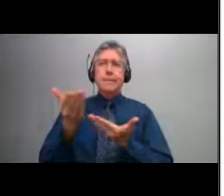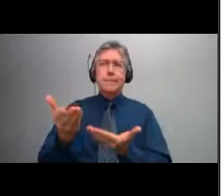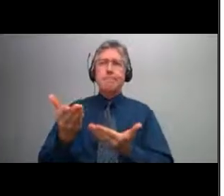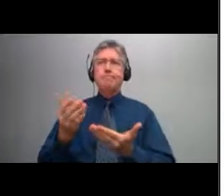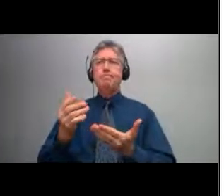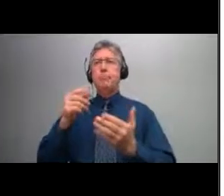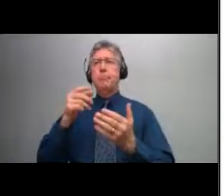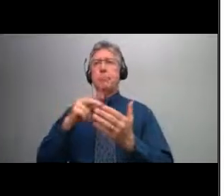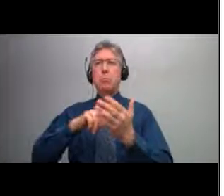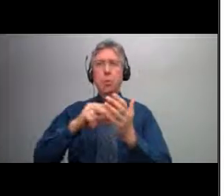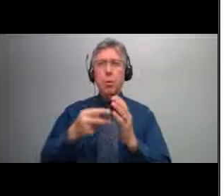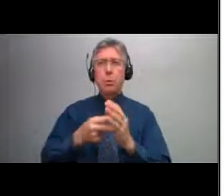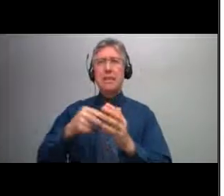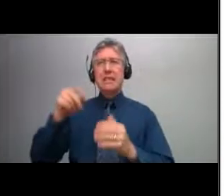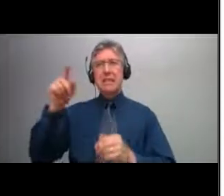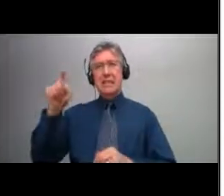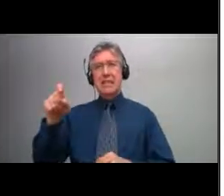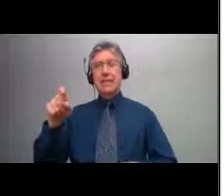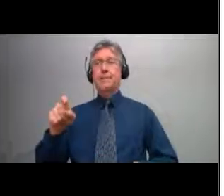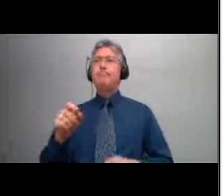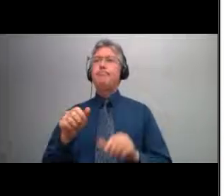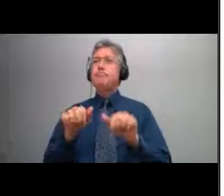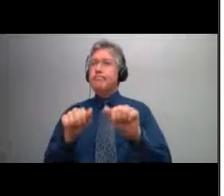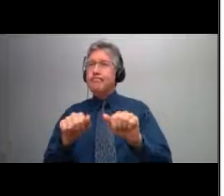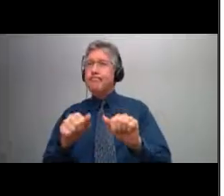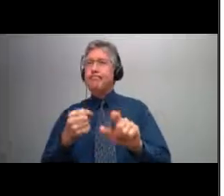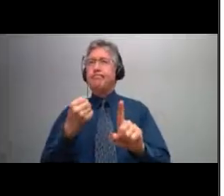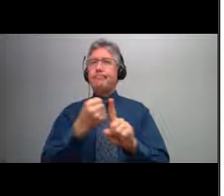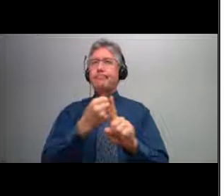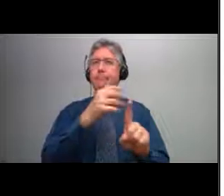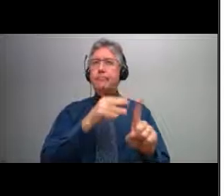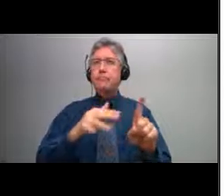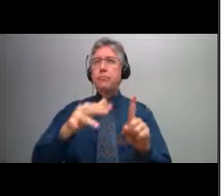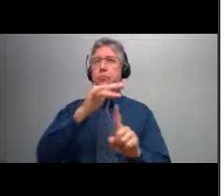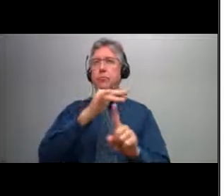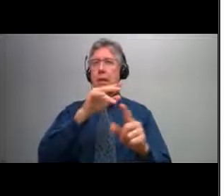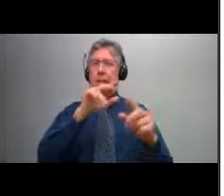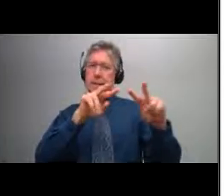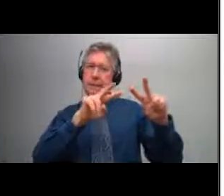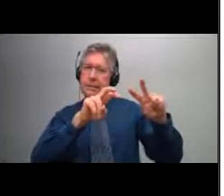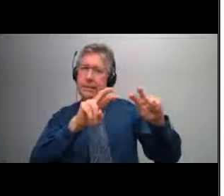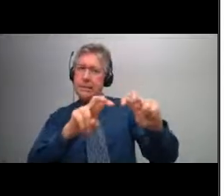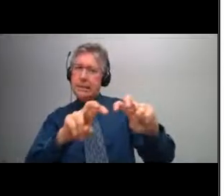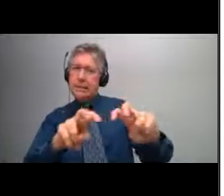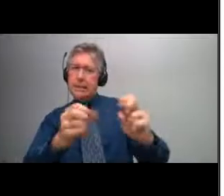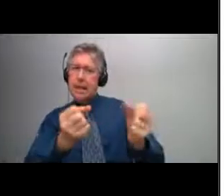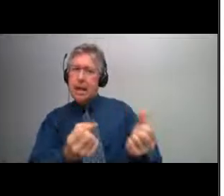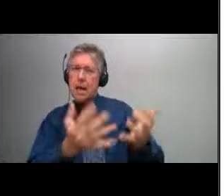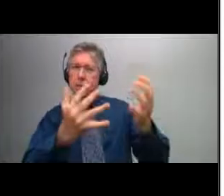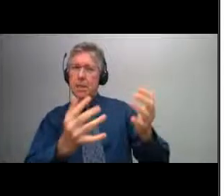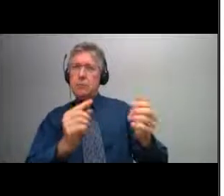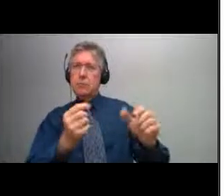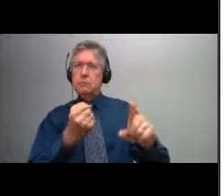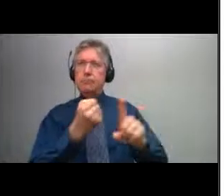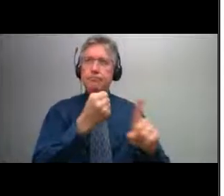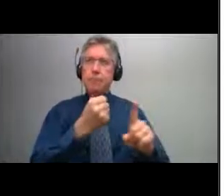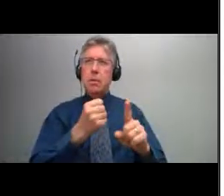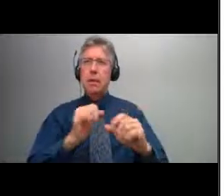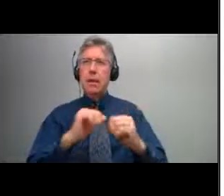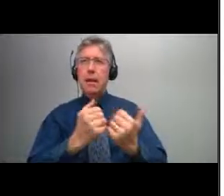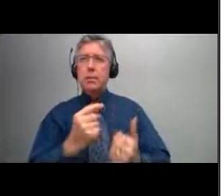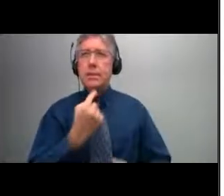project. The potential environmental impacts of the preferred alter were then assessed for significance. We'll look at a summary of the